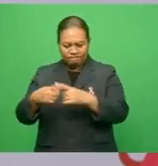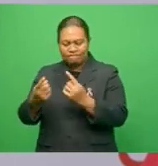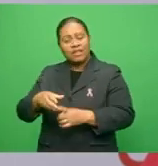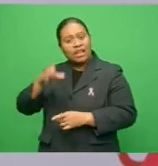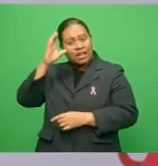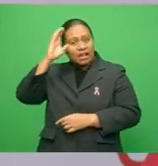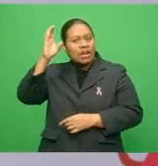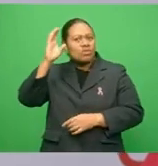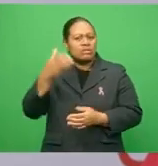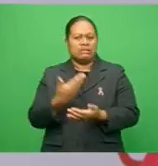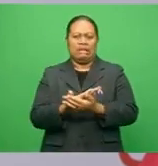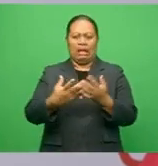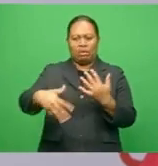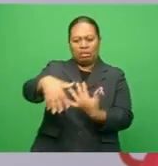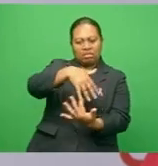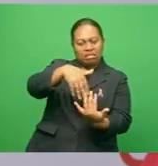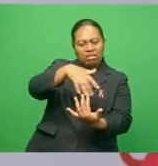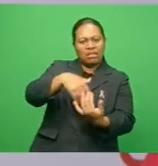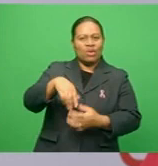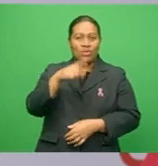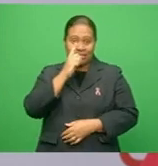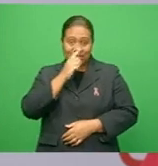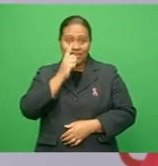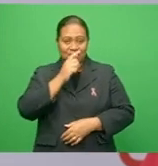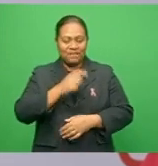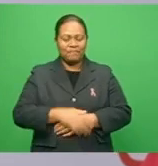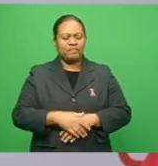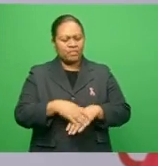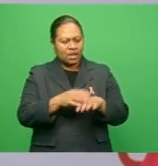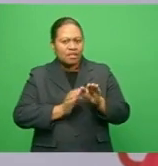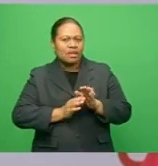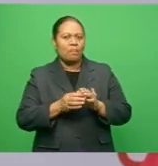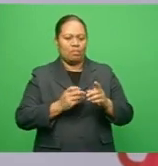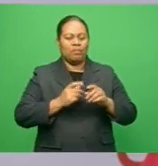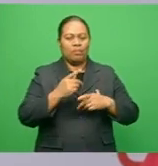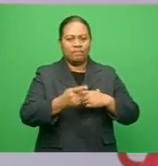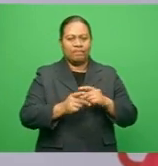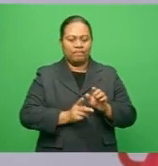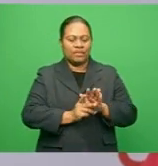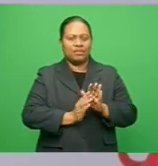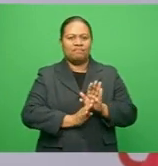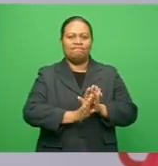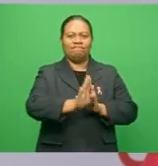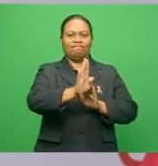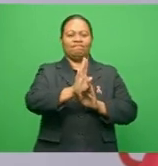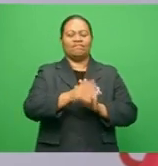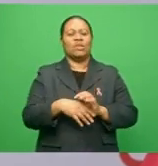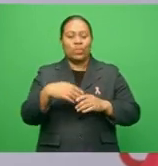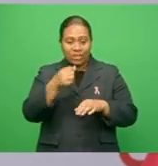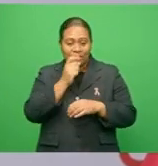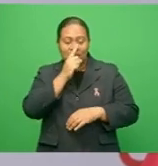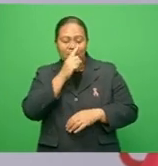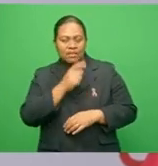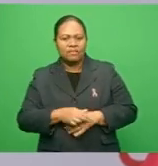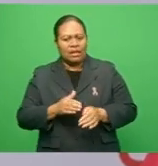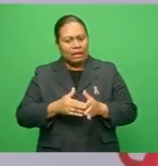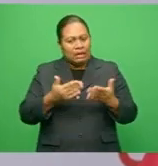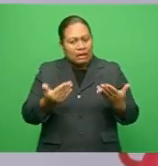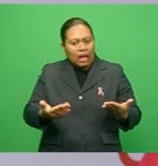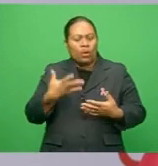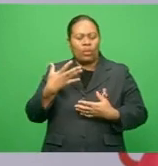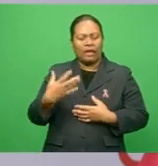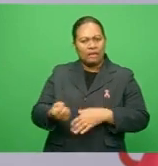how we interact with our customers, the product sets that we bring to our customers, and as part of that, we are coming out with a